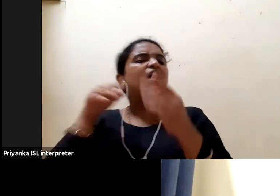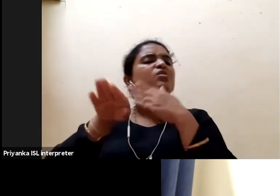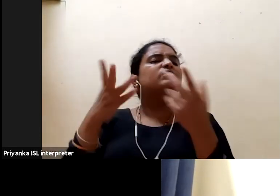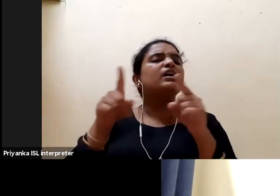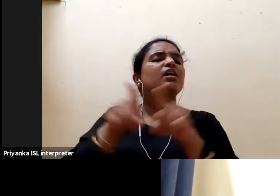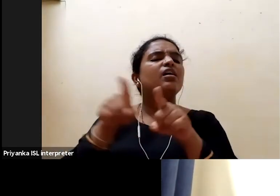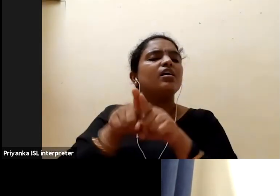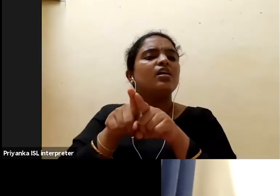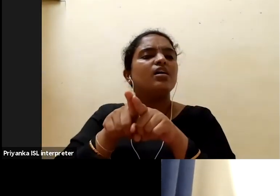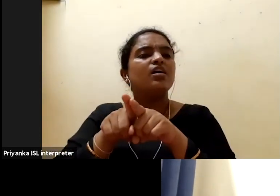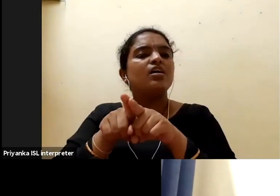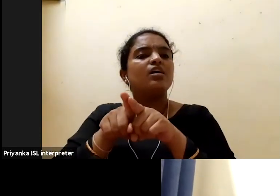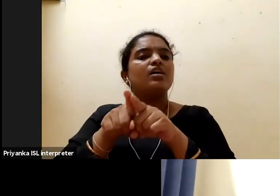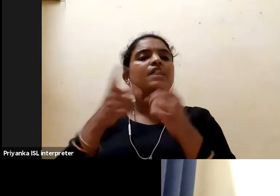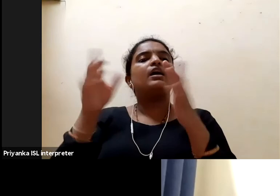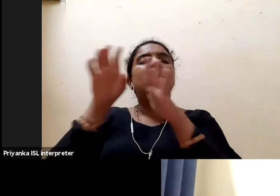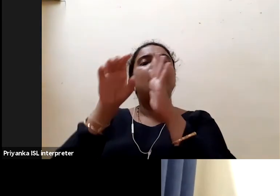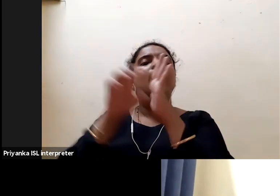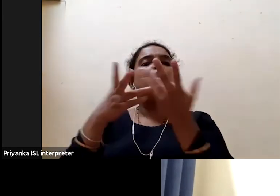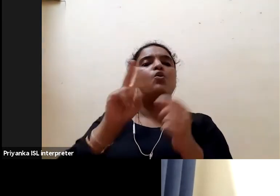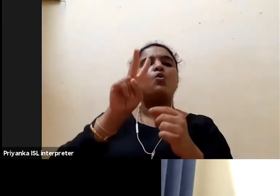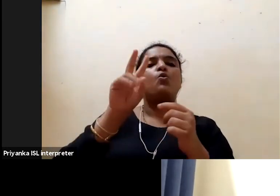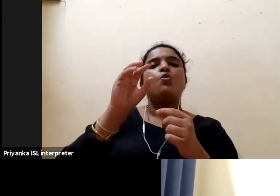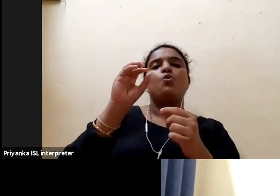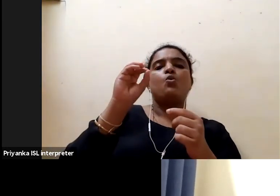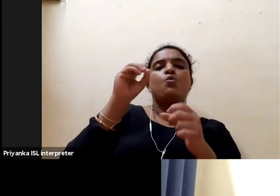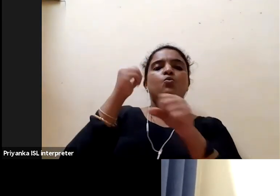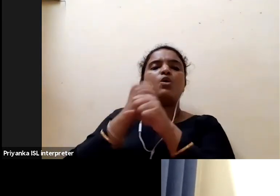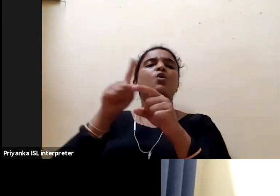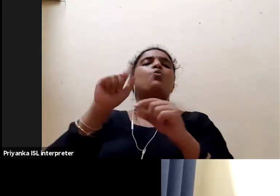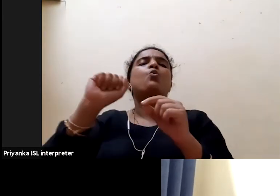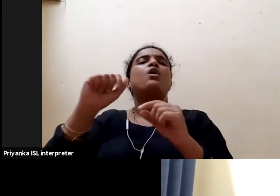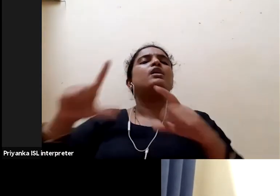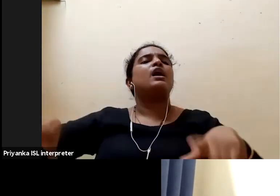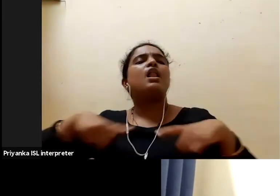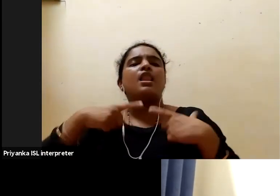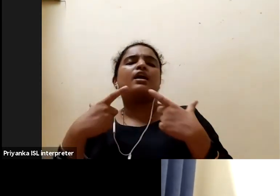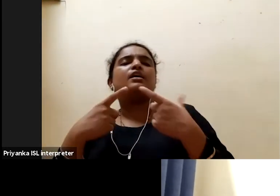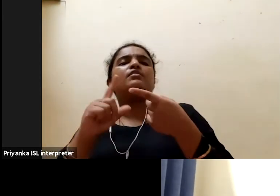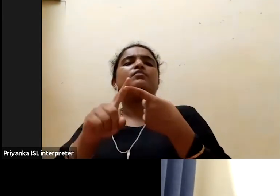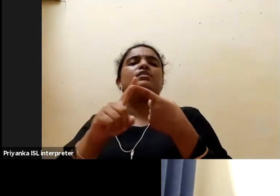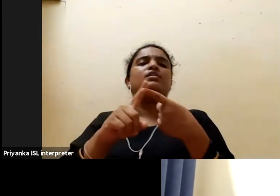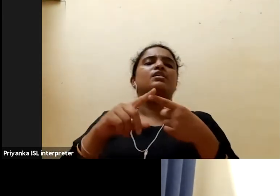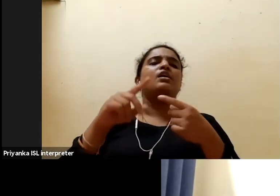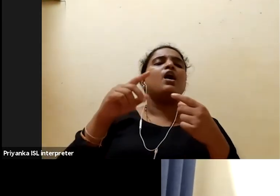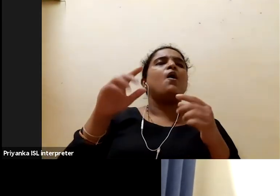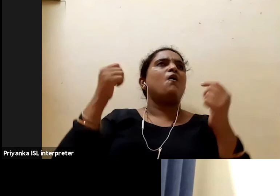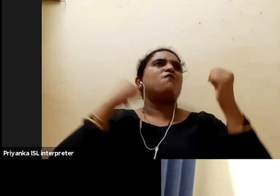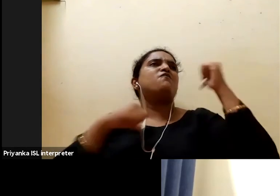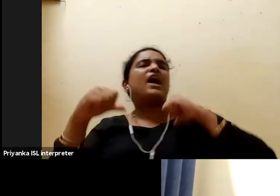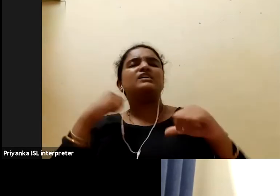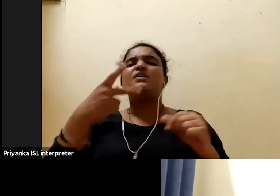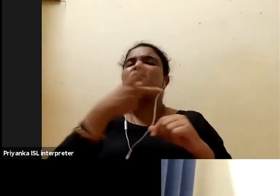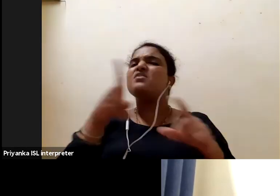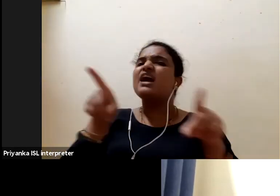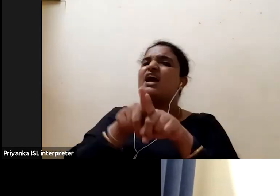say, take for example Vogue. They have something like lifestyle, they have fashion, they have something else. So in each of these